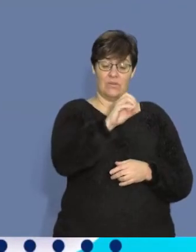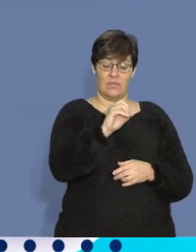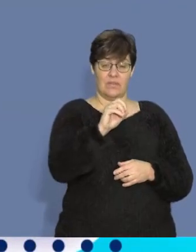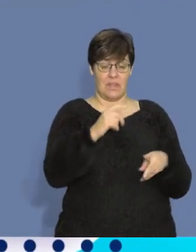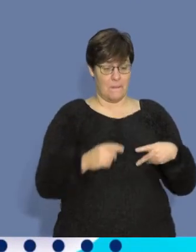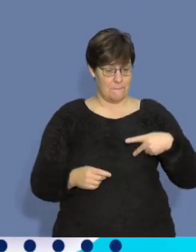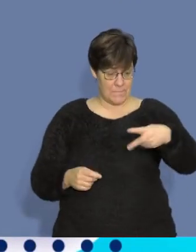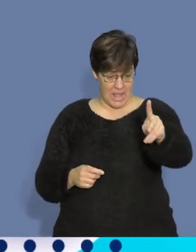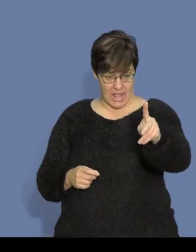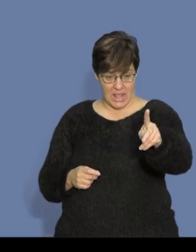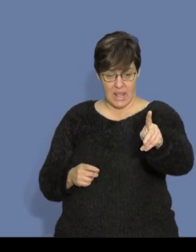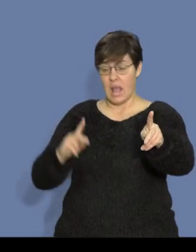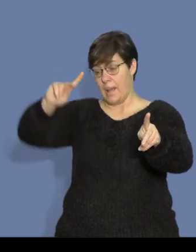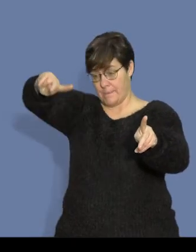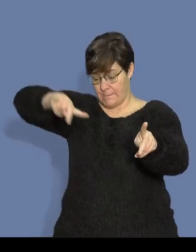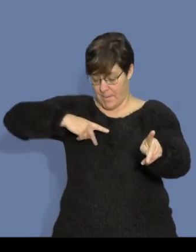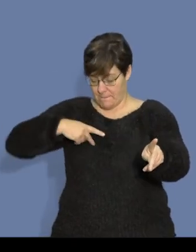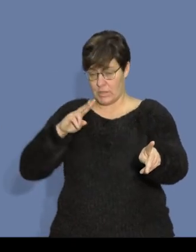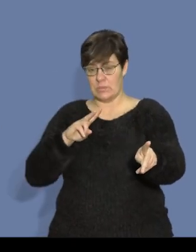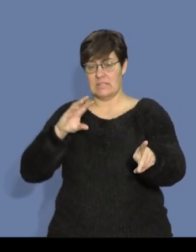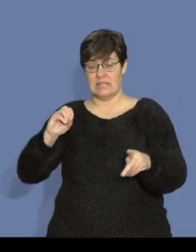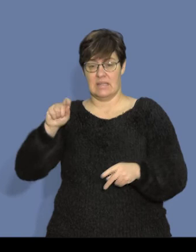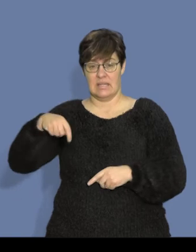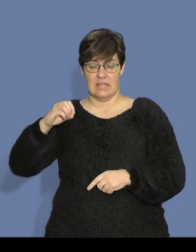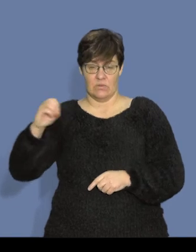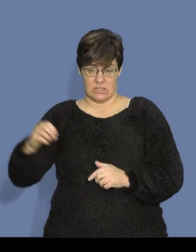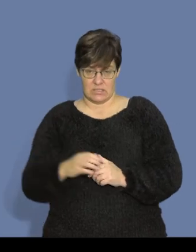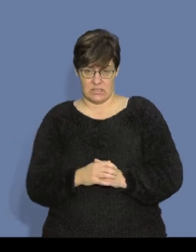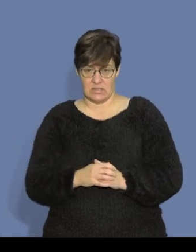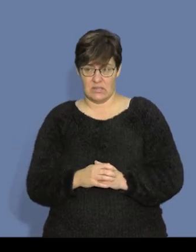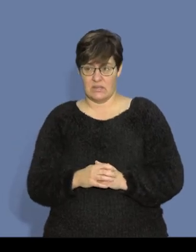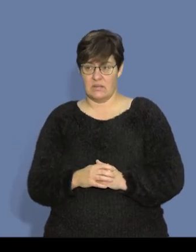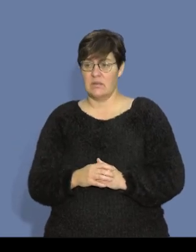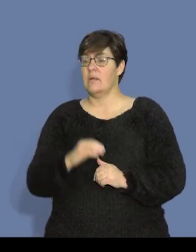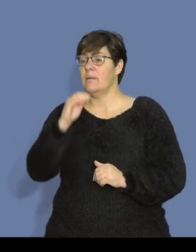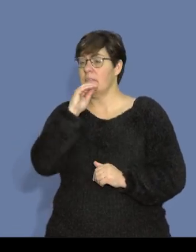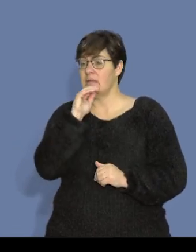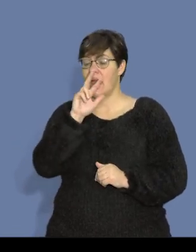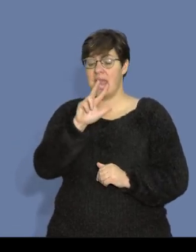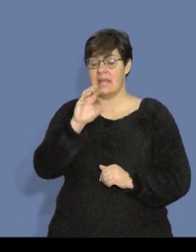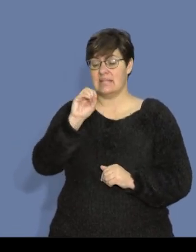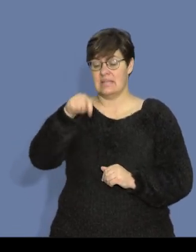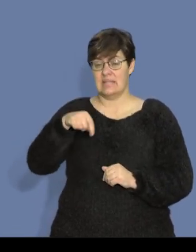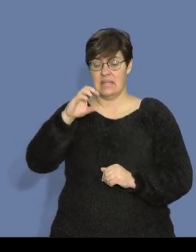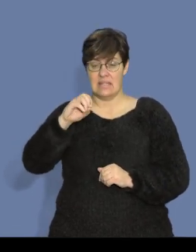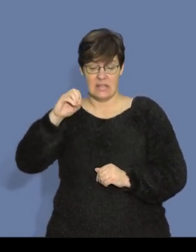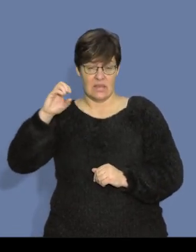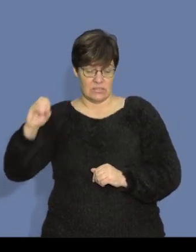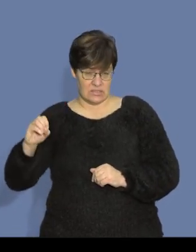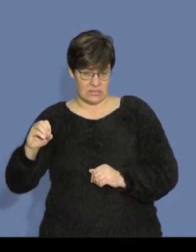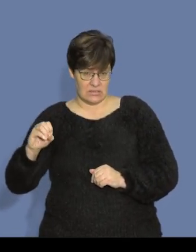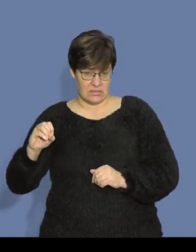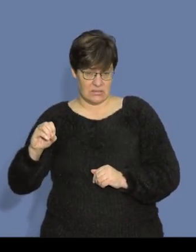is 100,000 and your output is only 20,000. In this case here, you can see that the